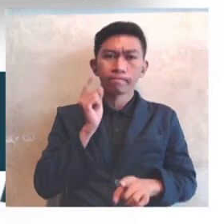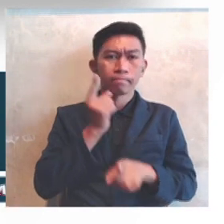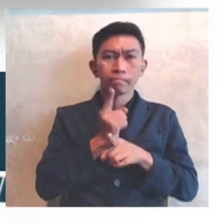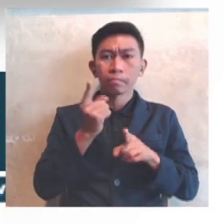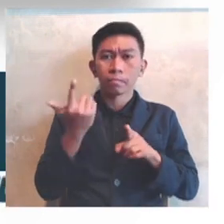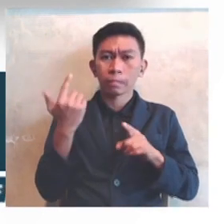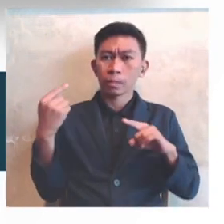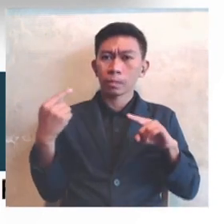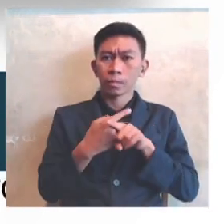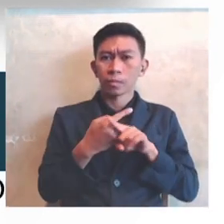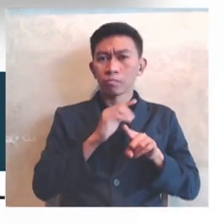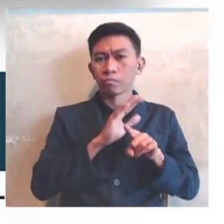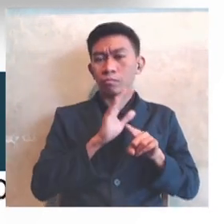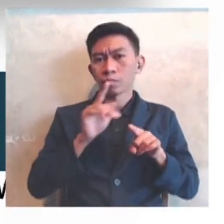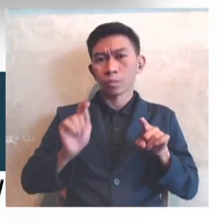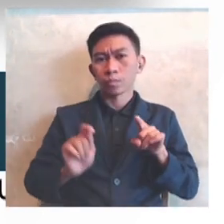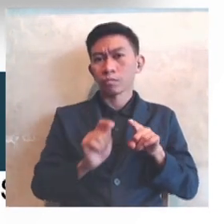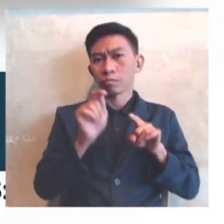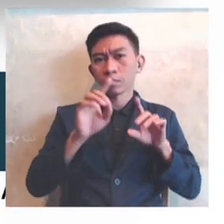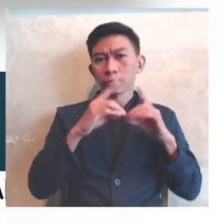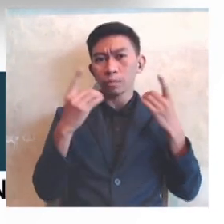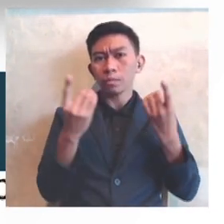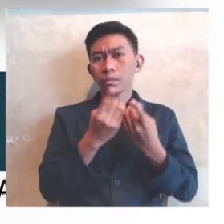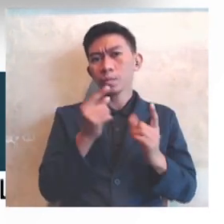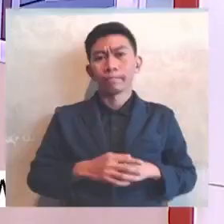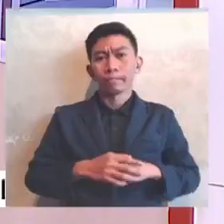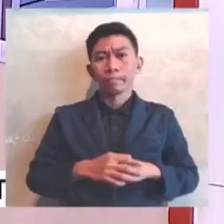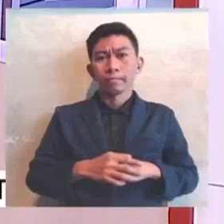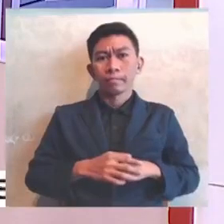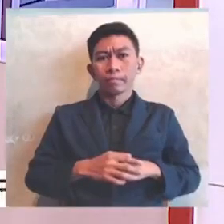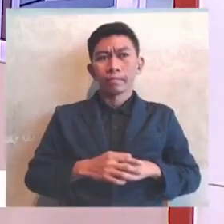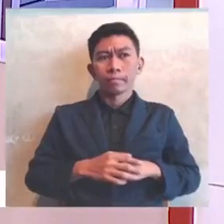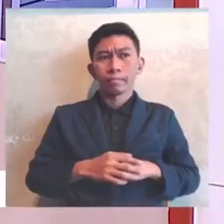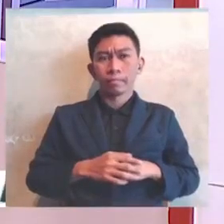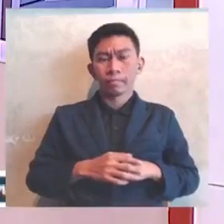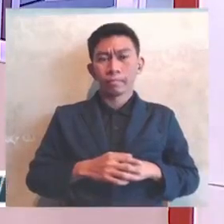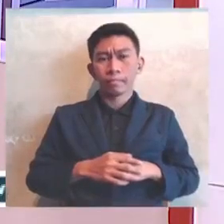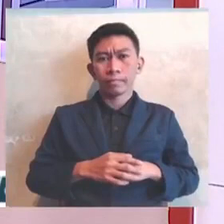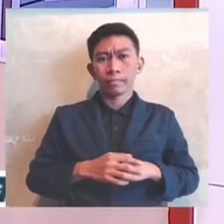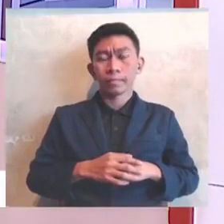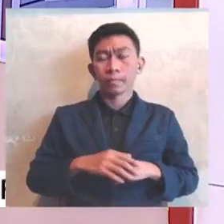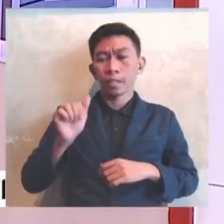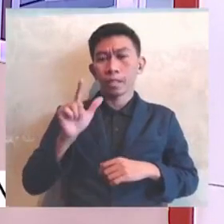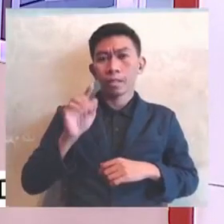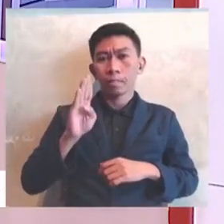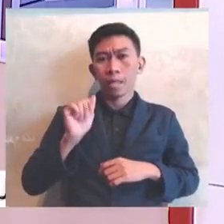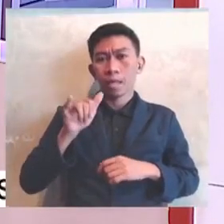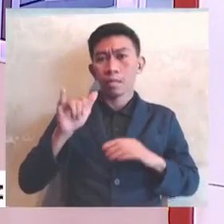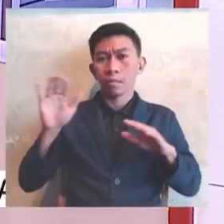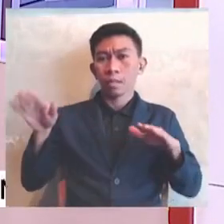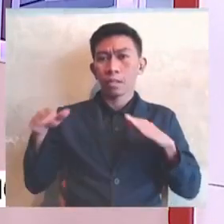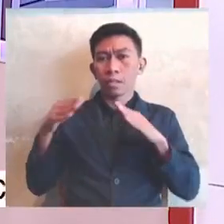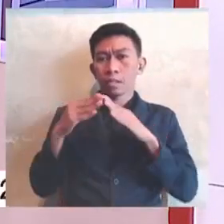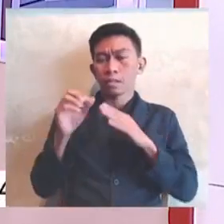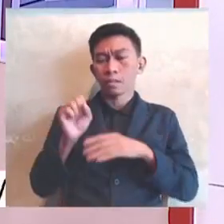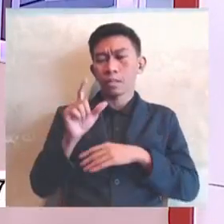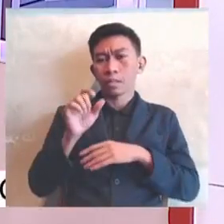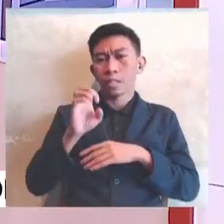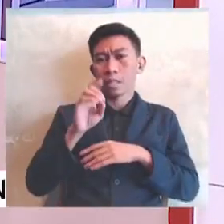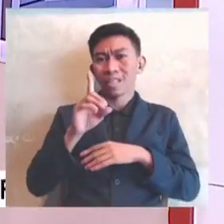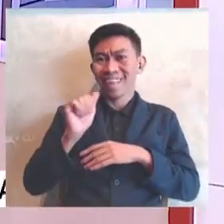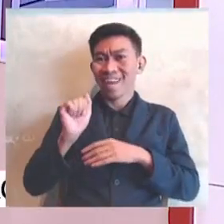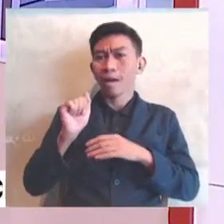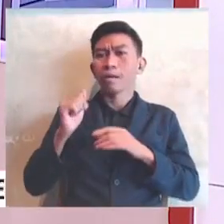contradictory to the tourism department's objectives. Albay Representative Joey Salcedo also weighing in on the tourism